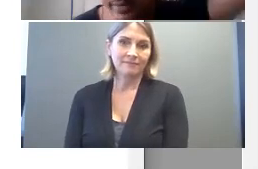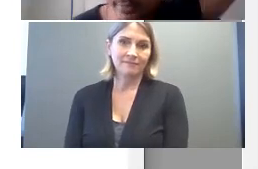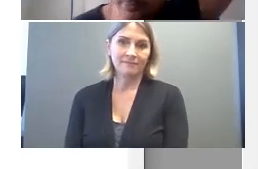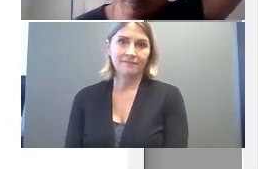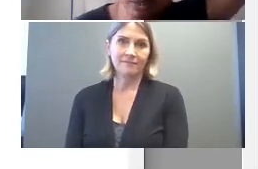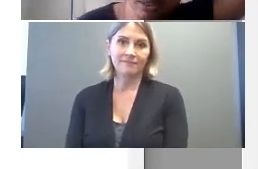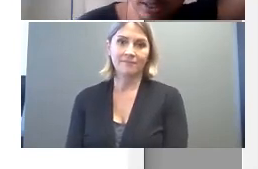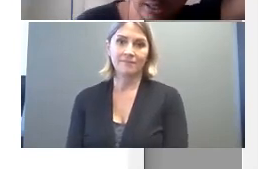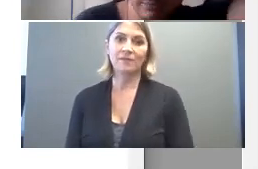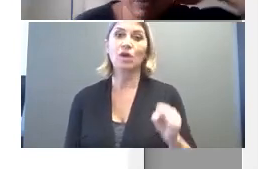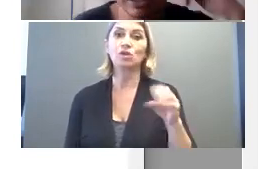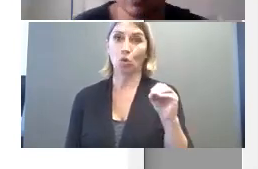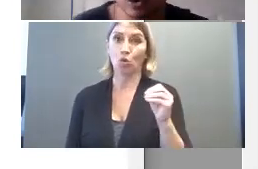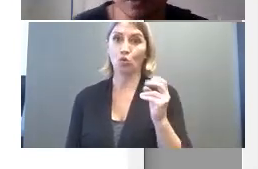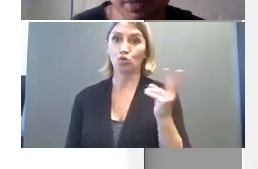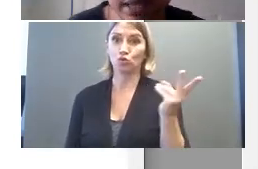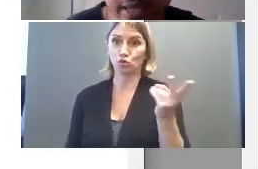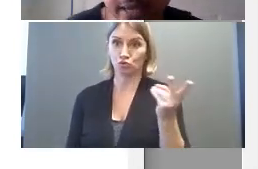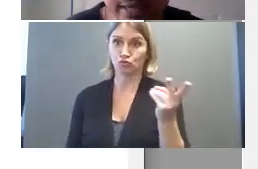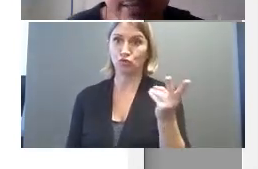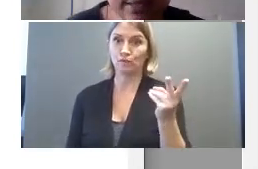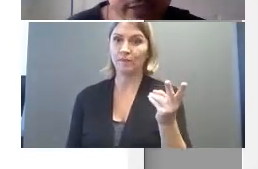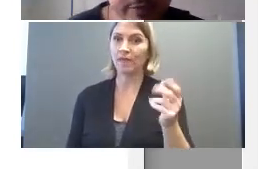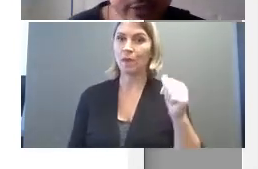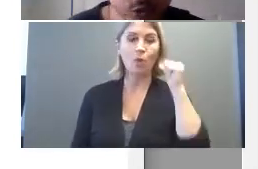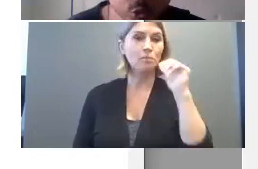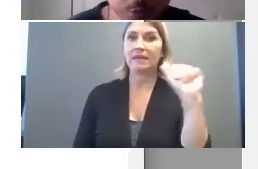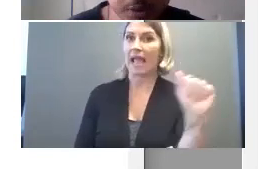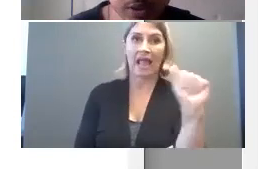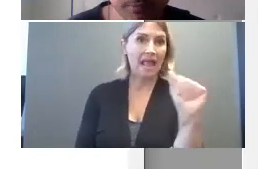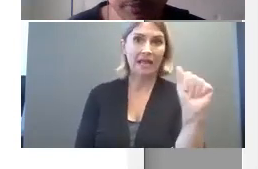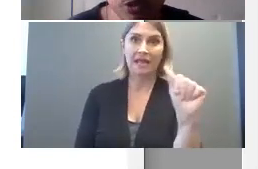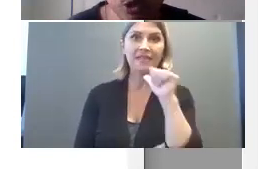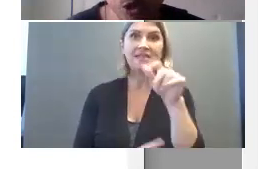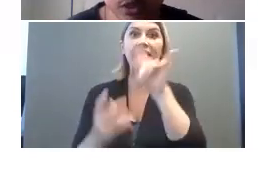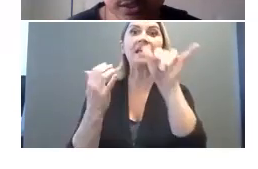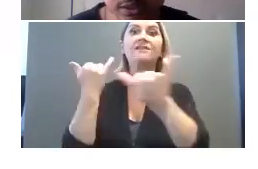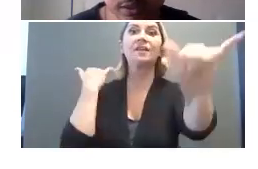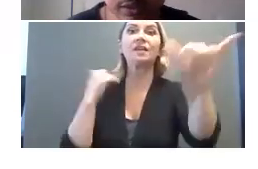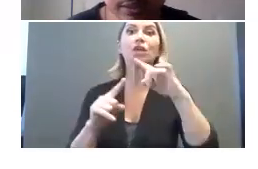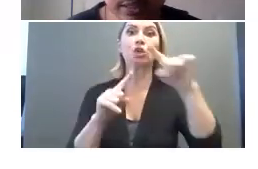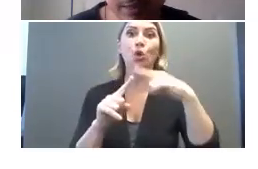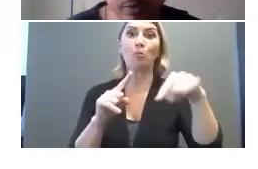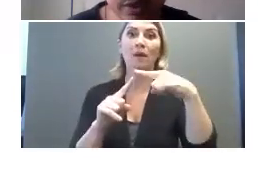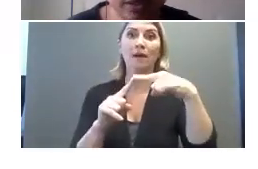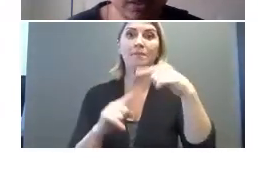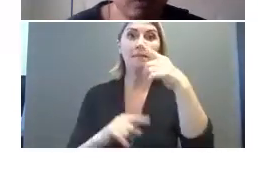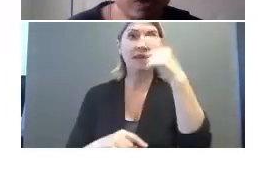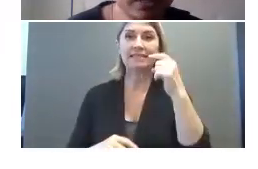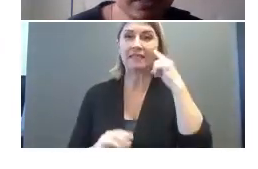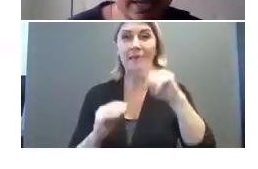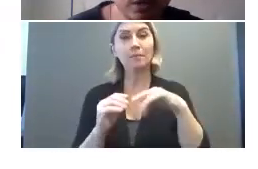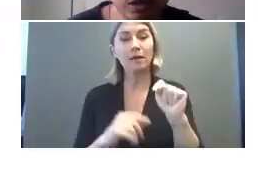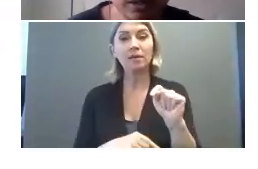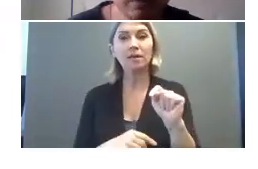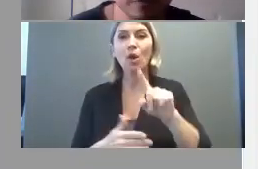Sean and Eric, it won't be A that is an infinite loop, because think about it.